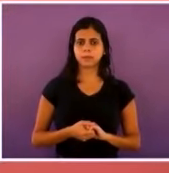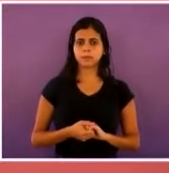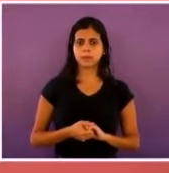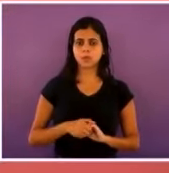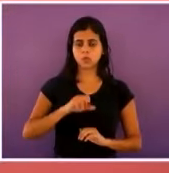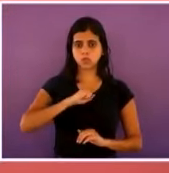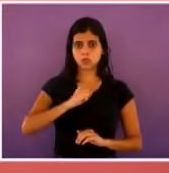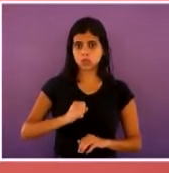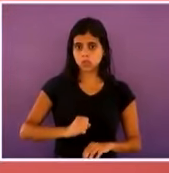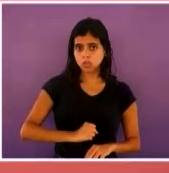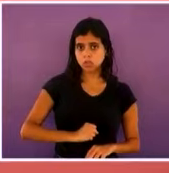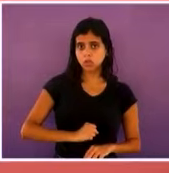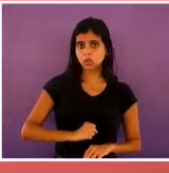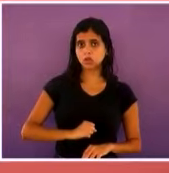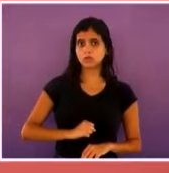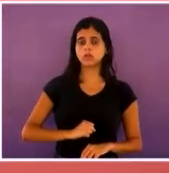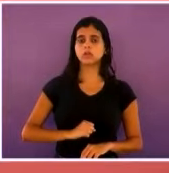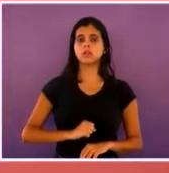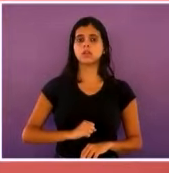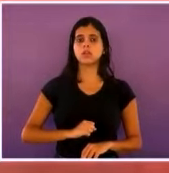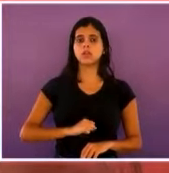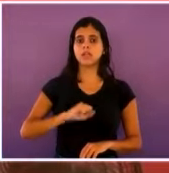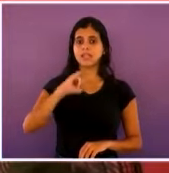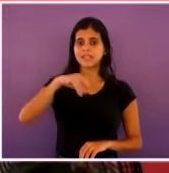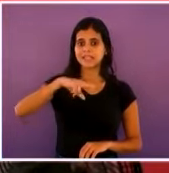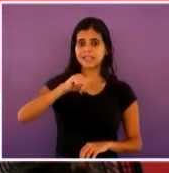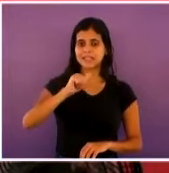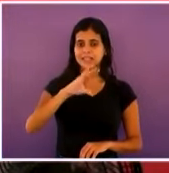o sacerdote espanhol Inácio de Loyola,